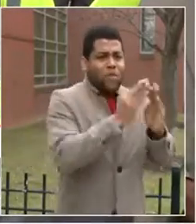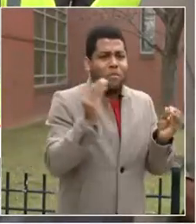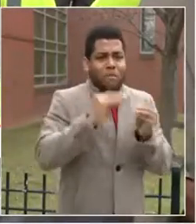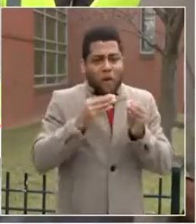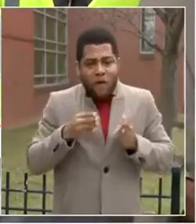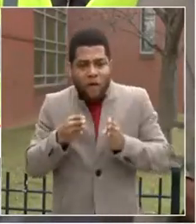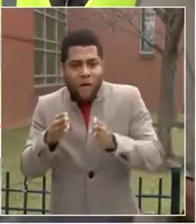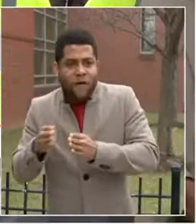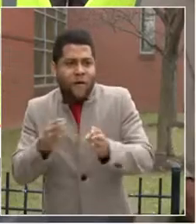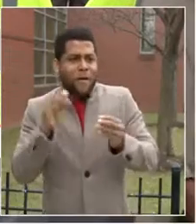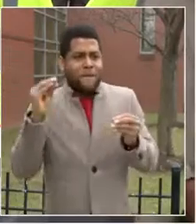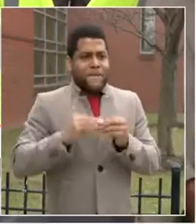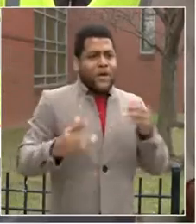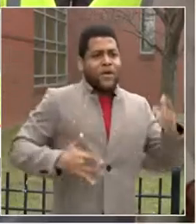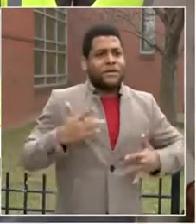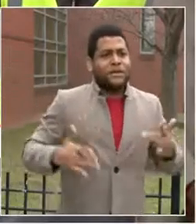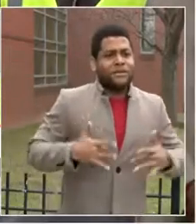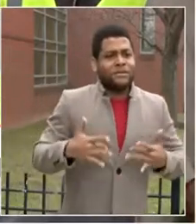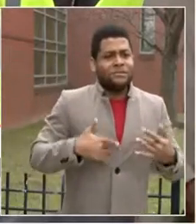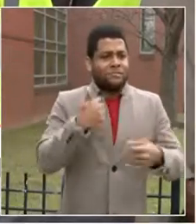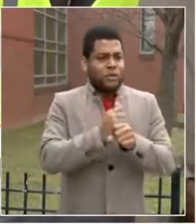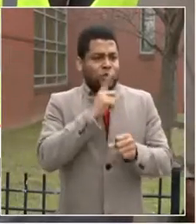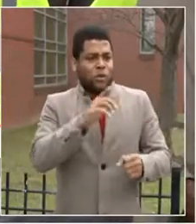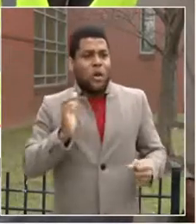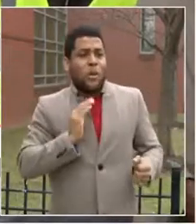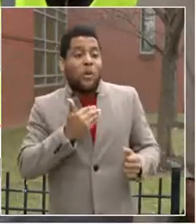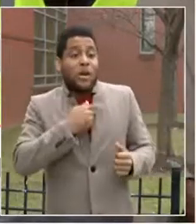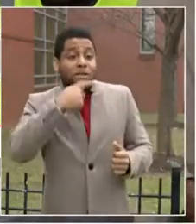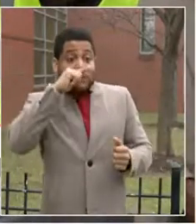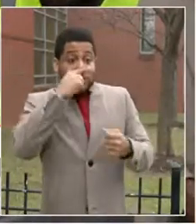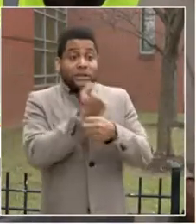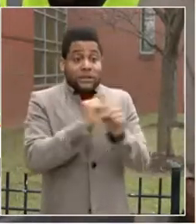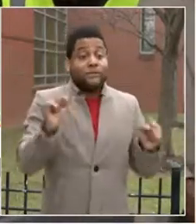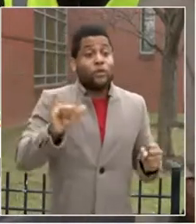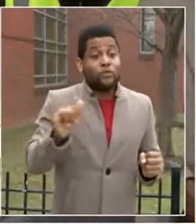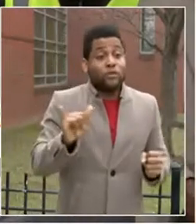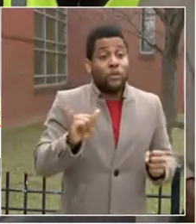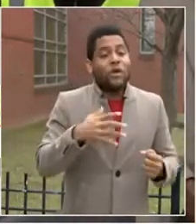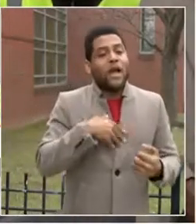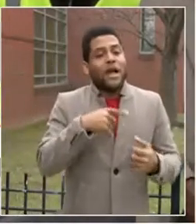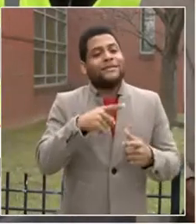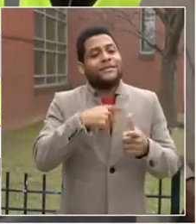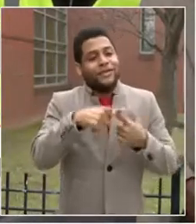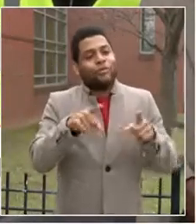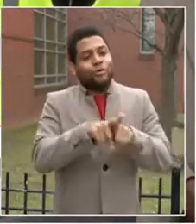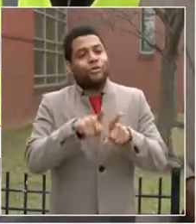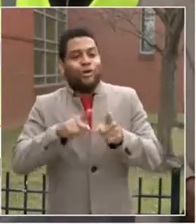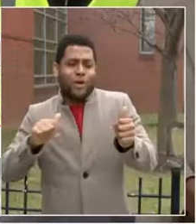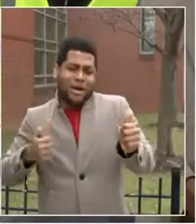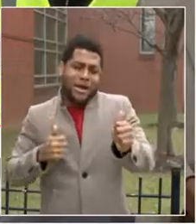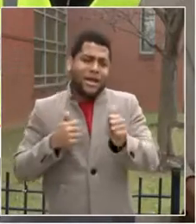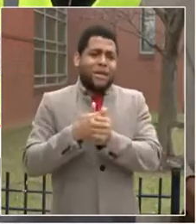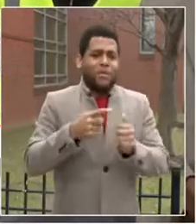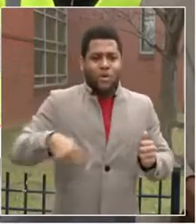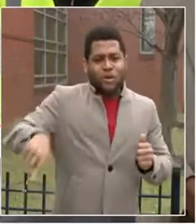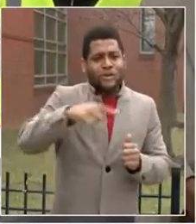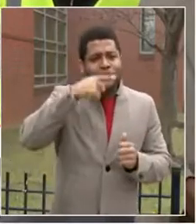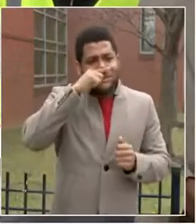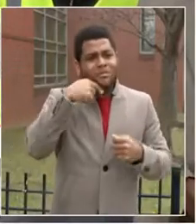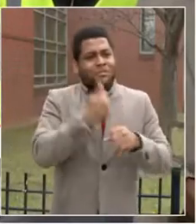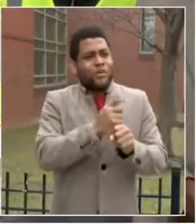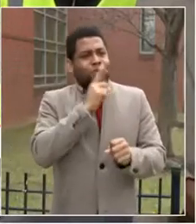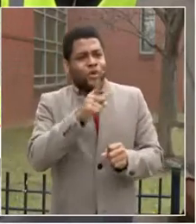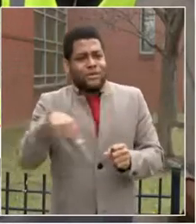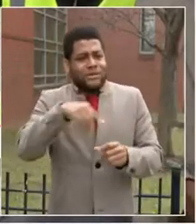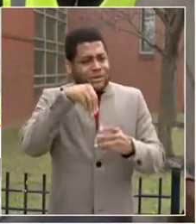making sure that our kids are safe, and making up for time lost in school, and making sure that